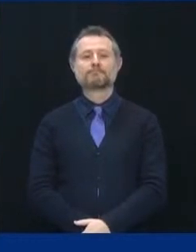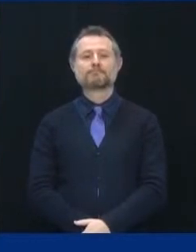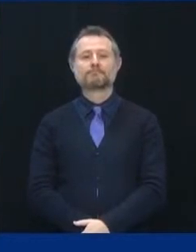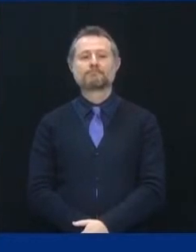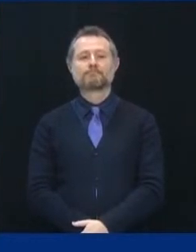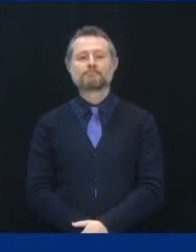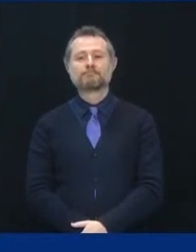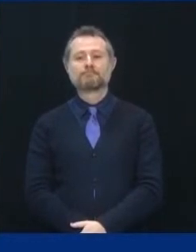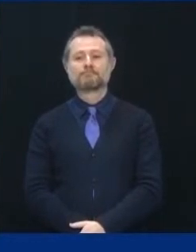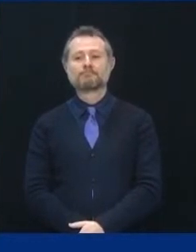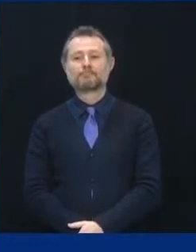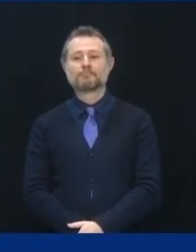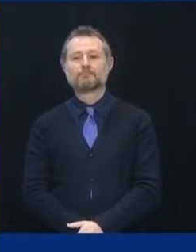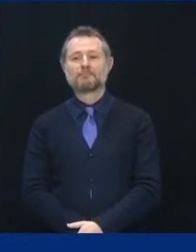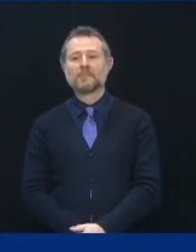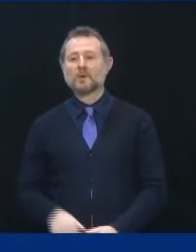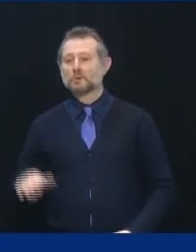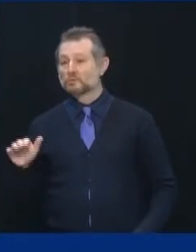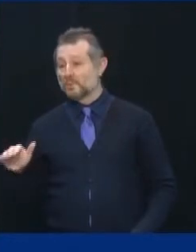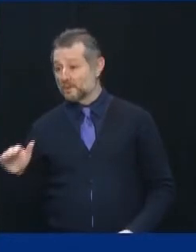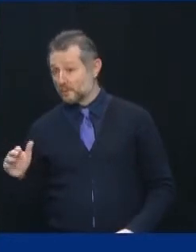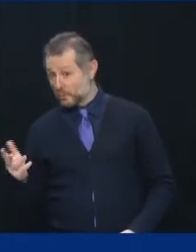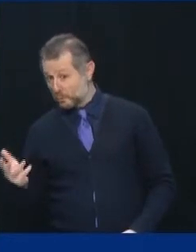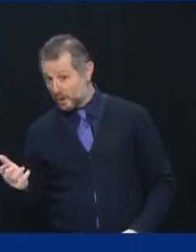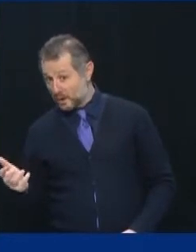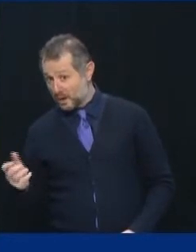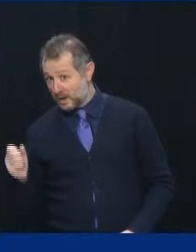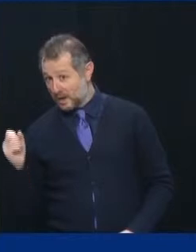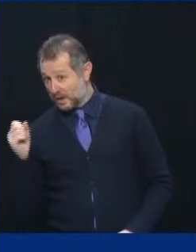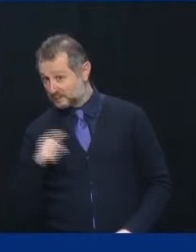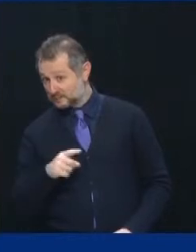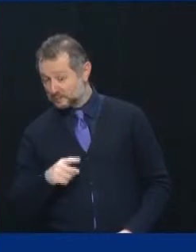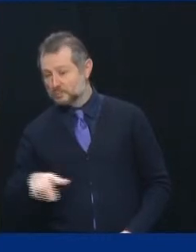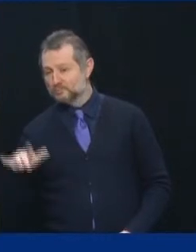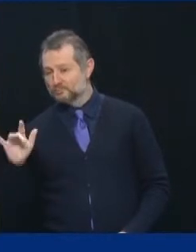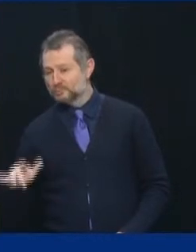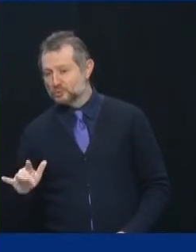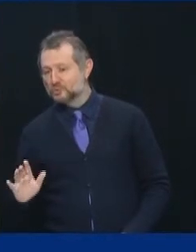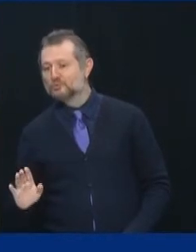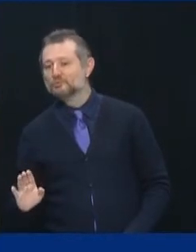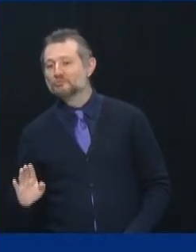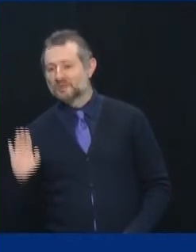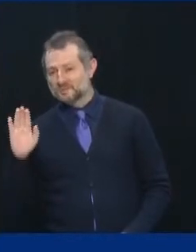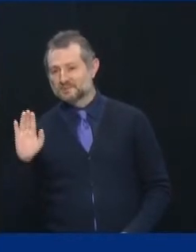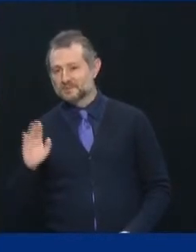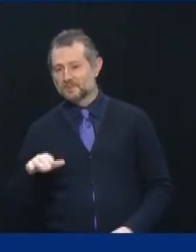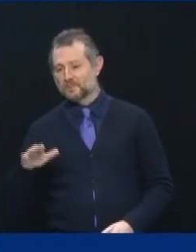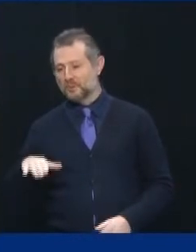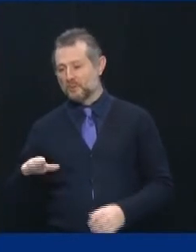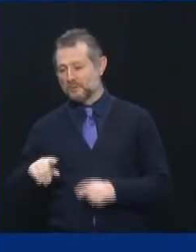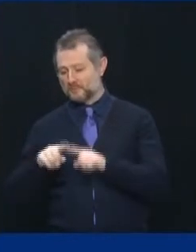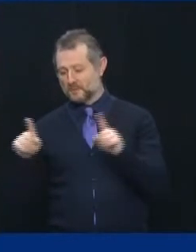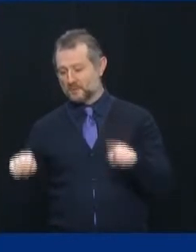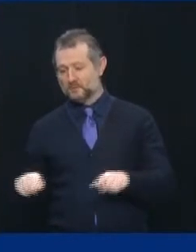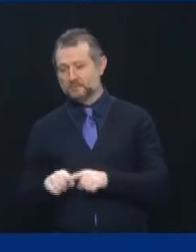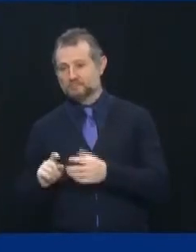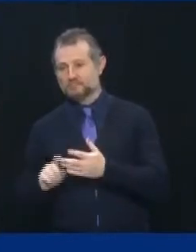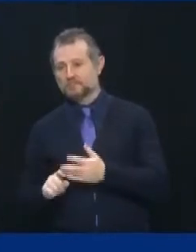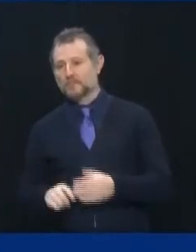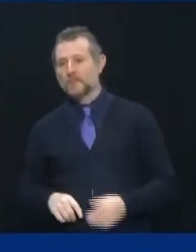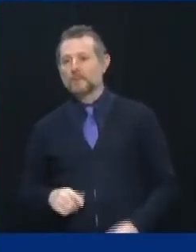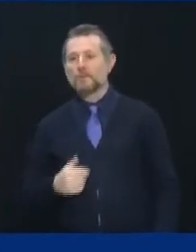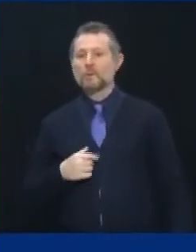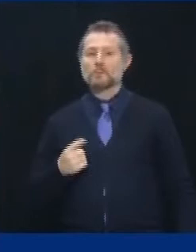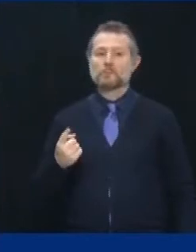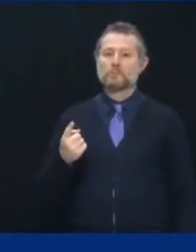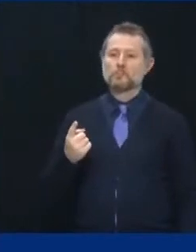As a reminder, if you'd like to ask a question, please use the raise hand function at the bottom of your window. Operator, let's take one more if you